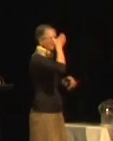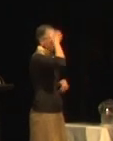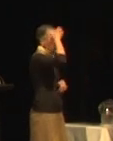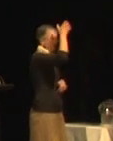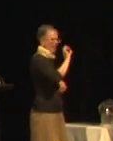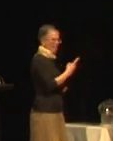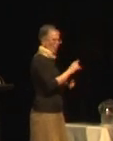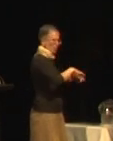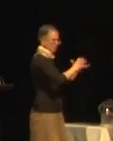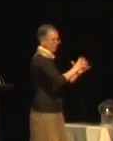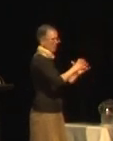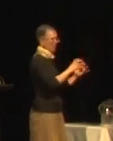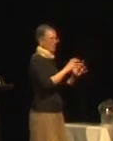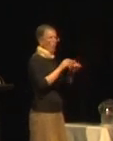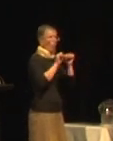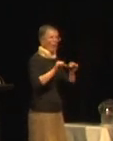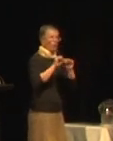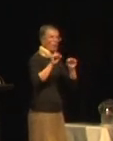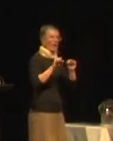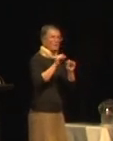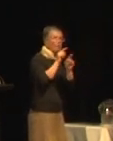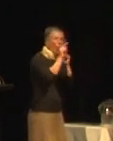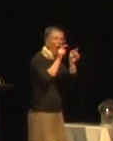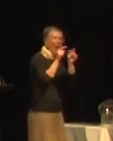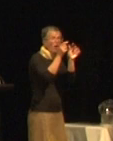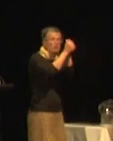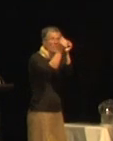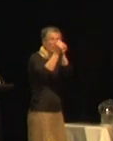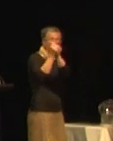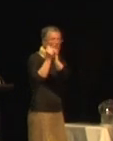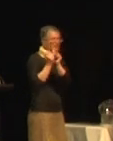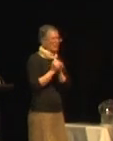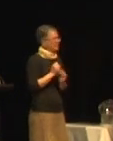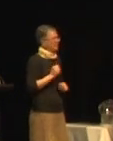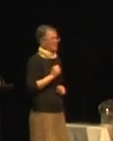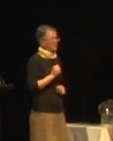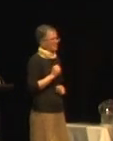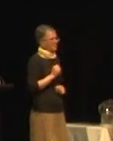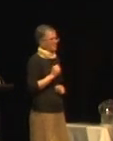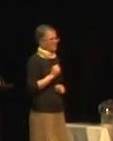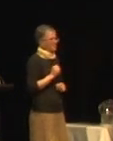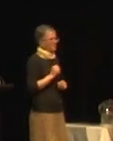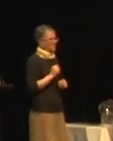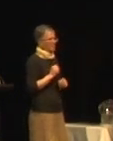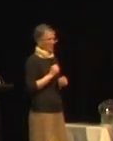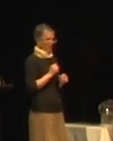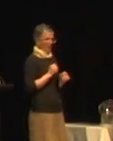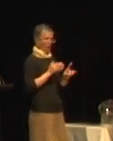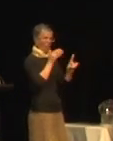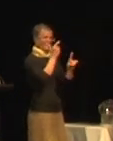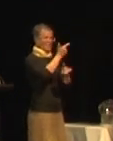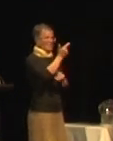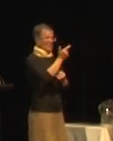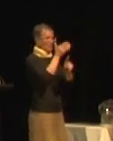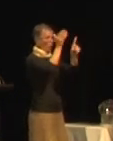right? That would be stupid and irresponsible. Like, you don't start in 2023. The global goals are due in